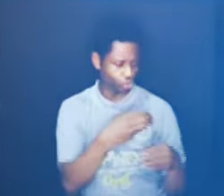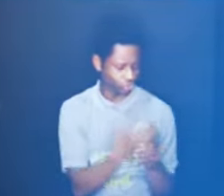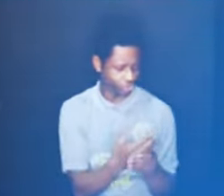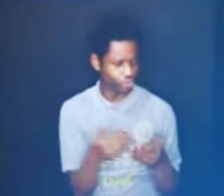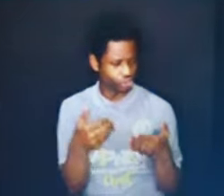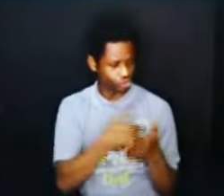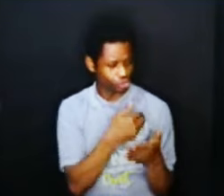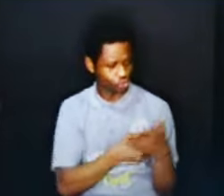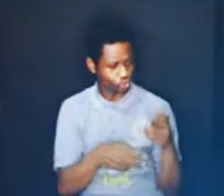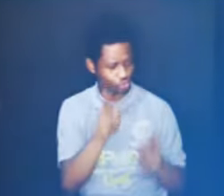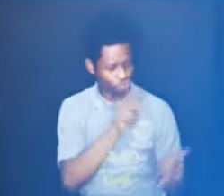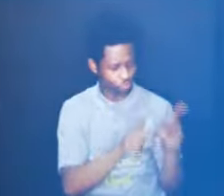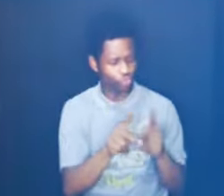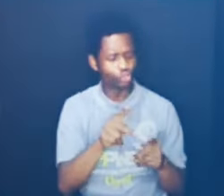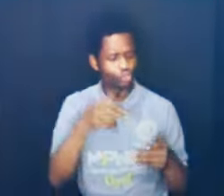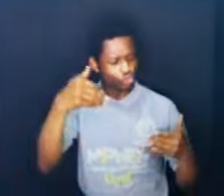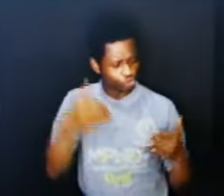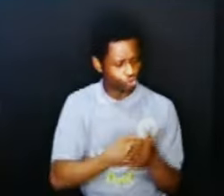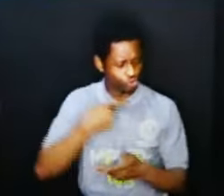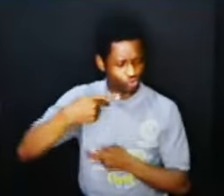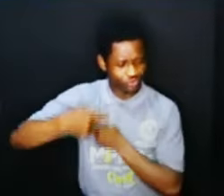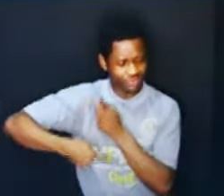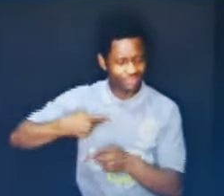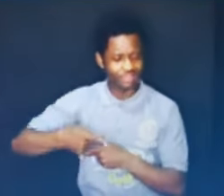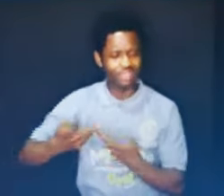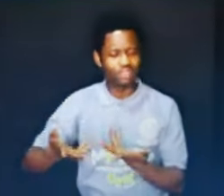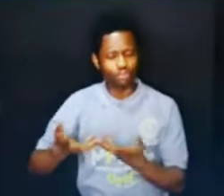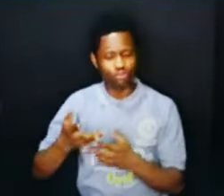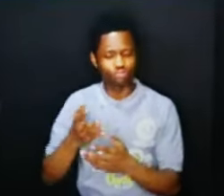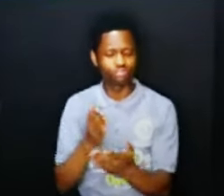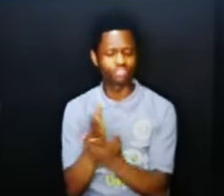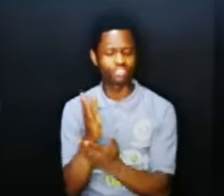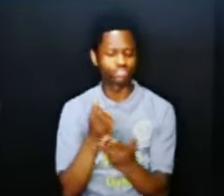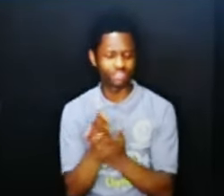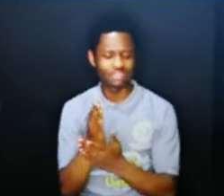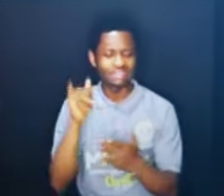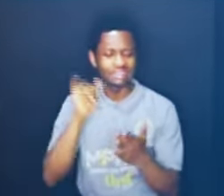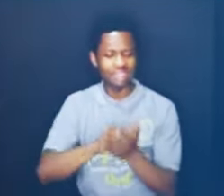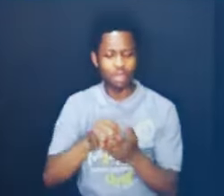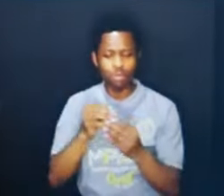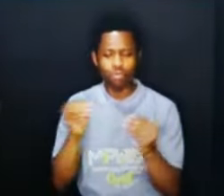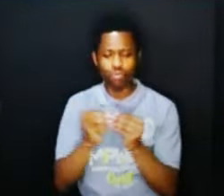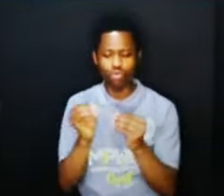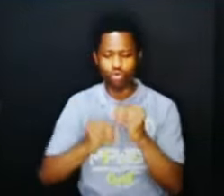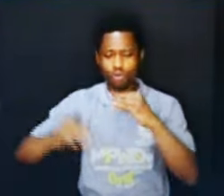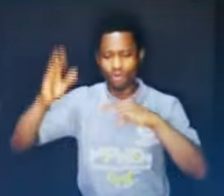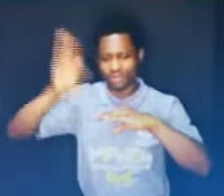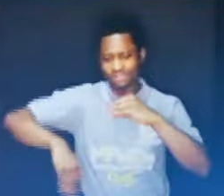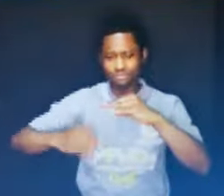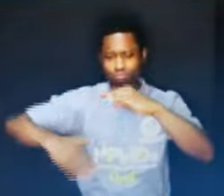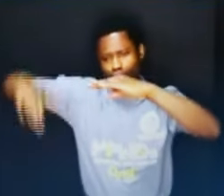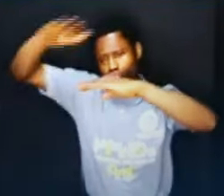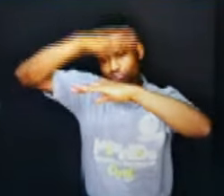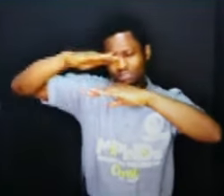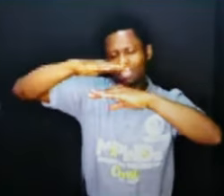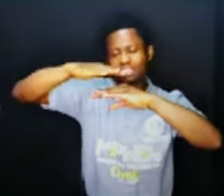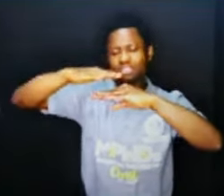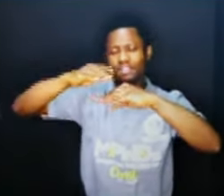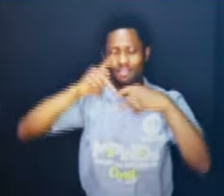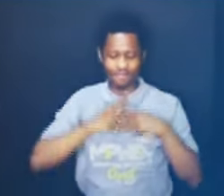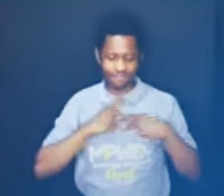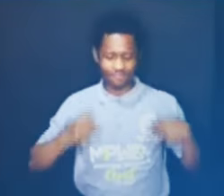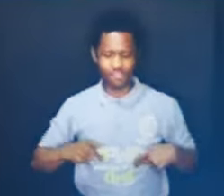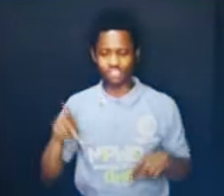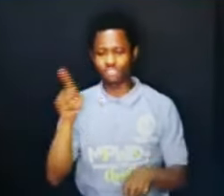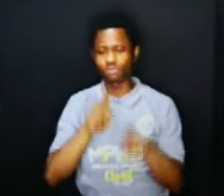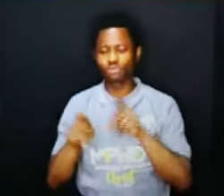new form of righteousness superior to the righteousness of the Pharisees and the Sadducees. Say ya body full free yes we share kwan say be